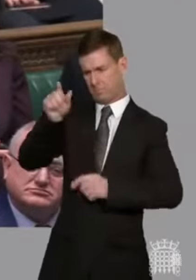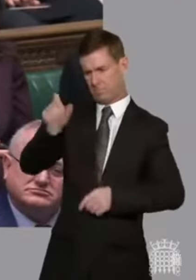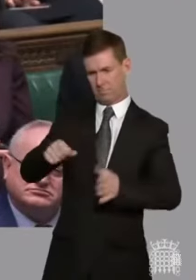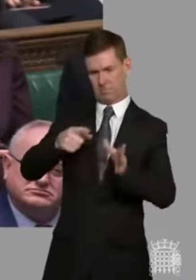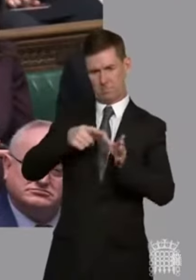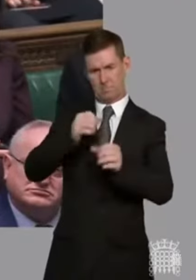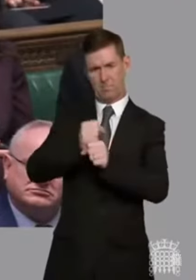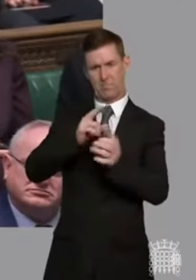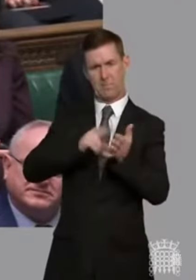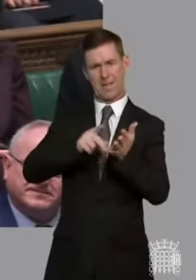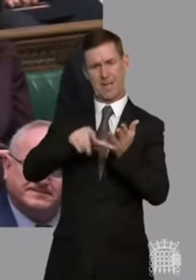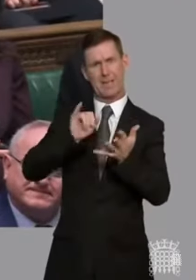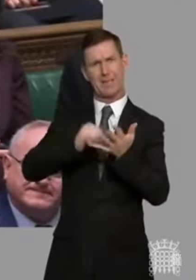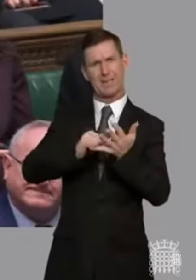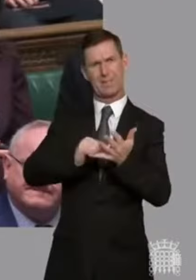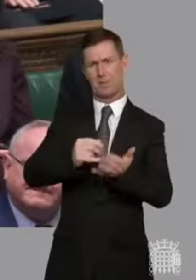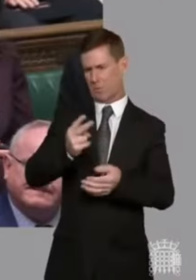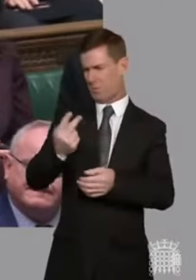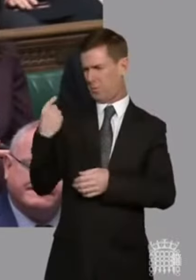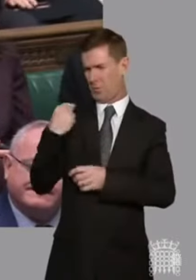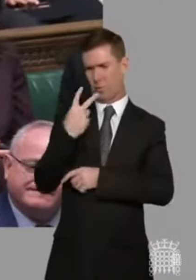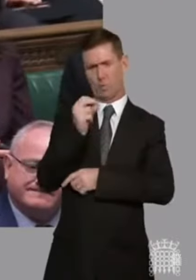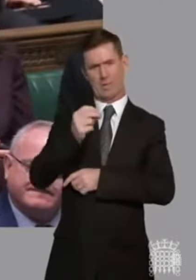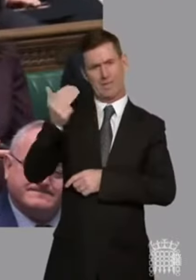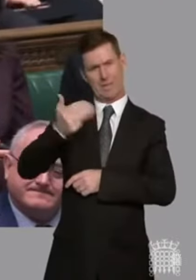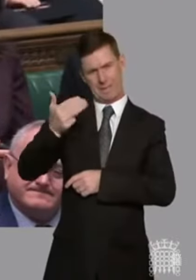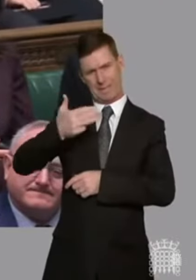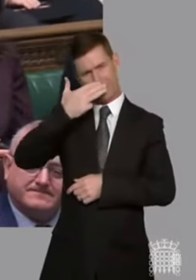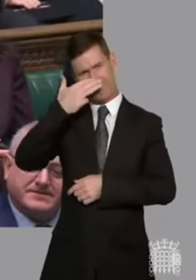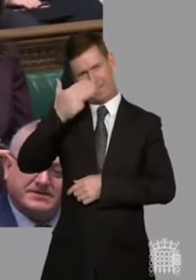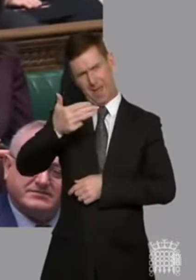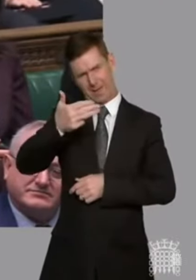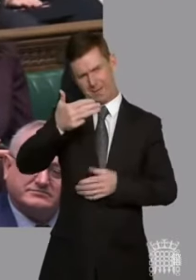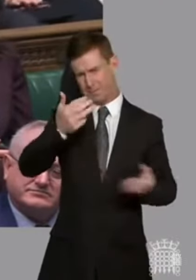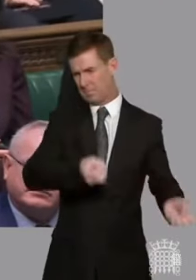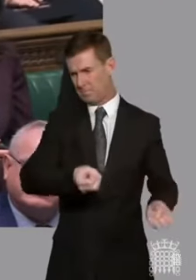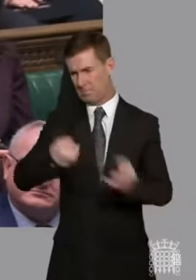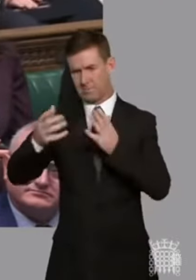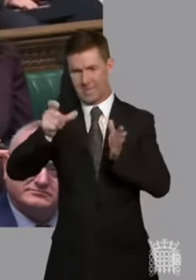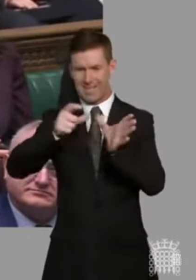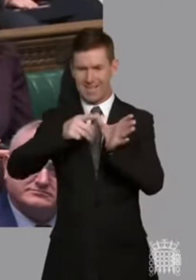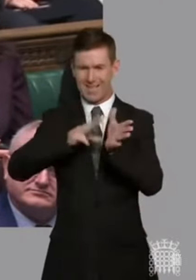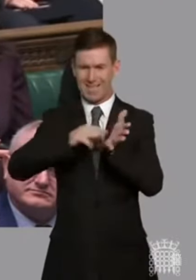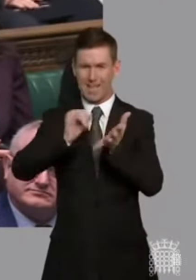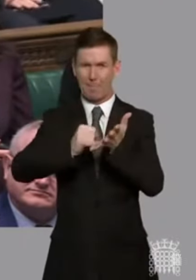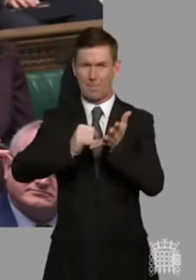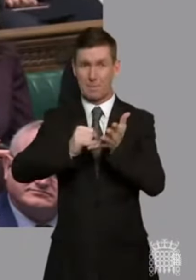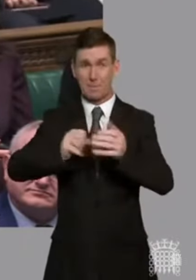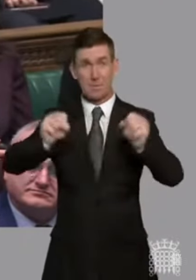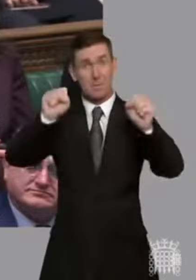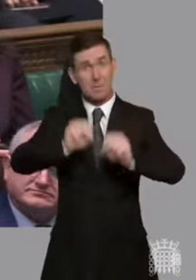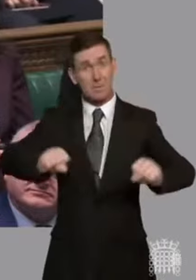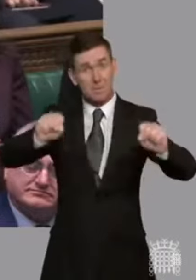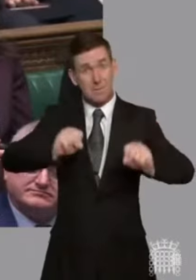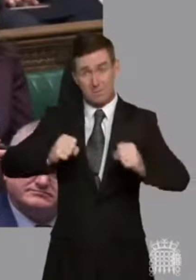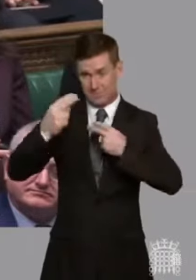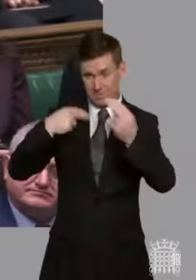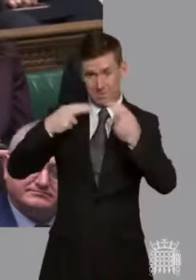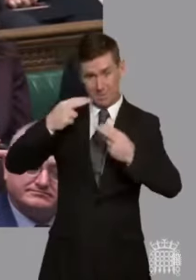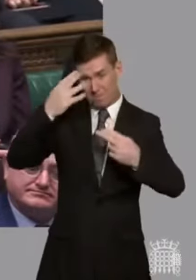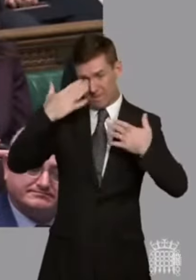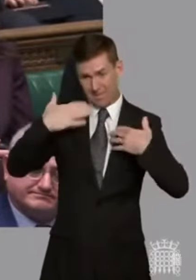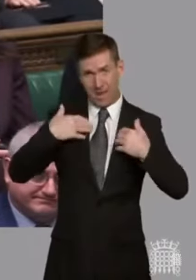Health Services, CAMHS. Agnes has had to wait over 9 years for an assessment for the neurodiversity that has caused her crushing